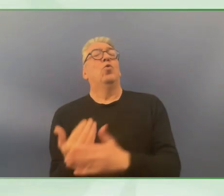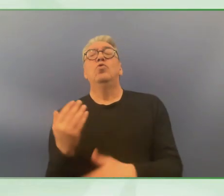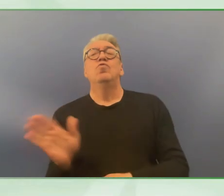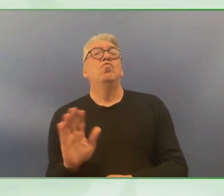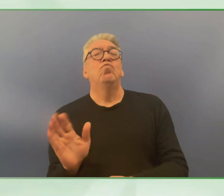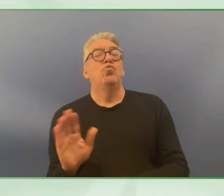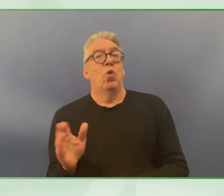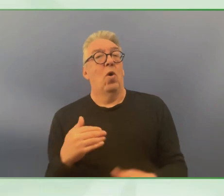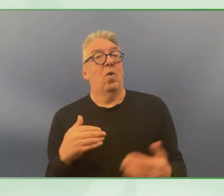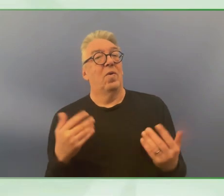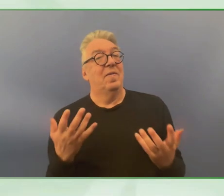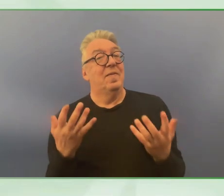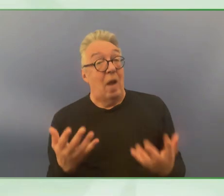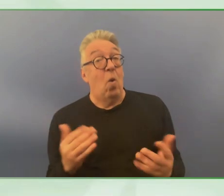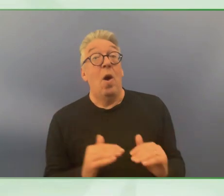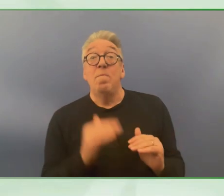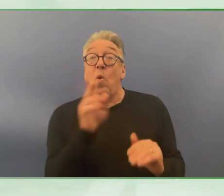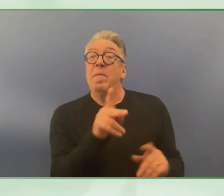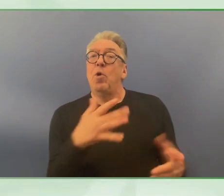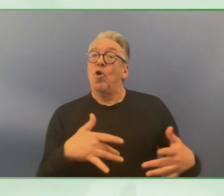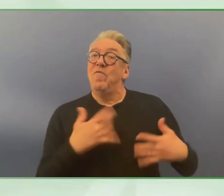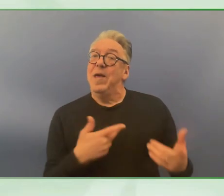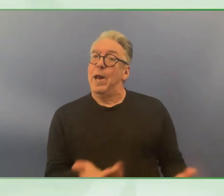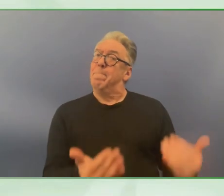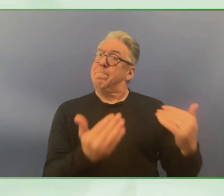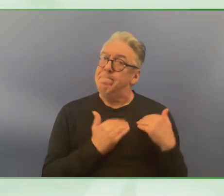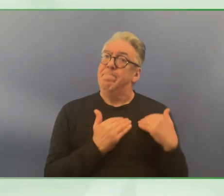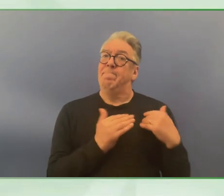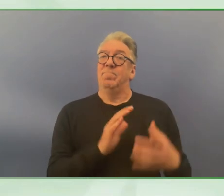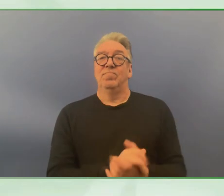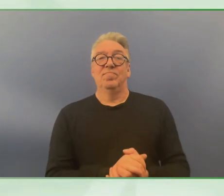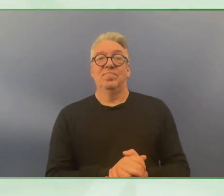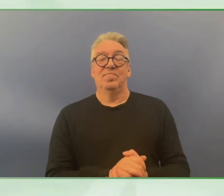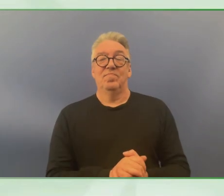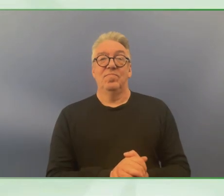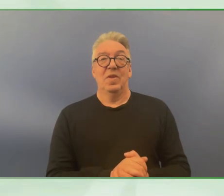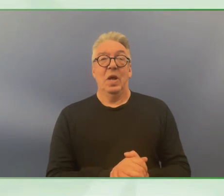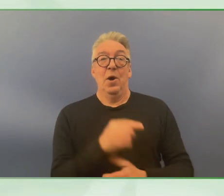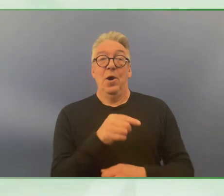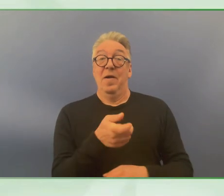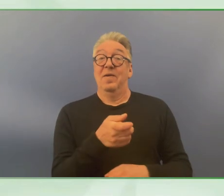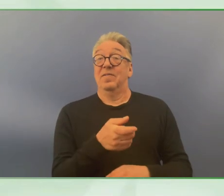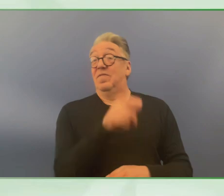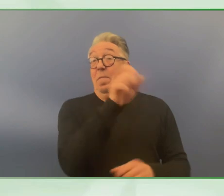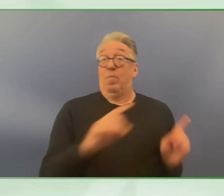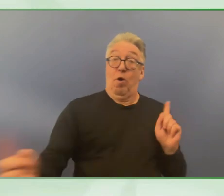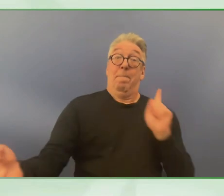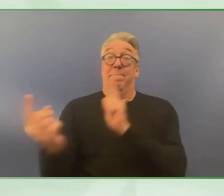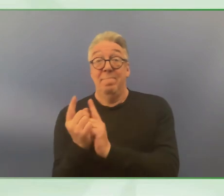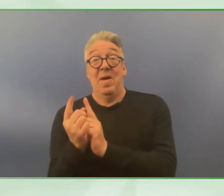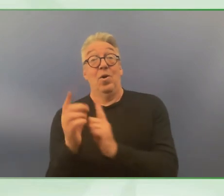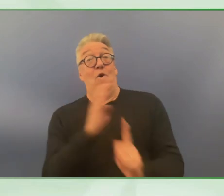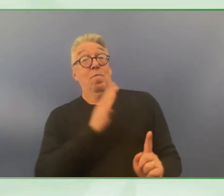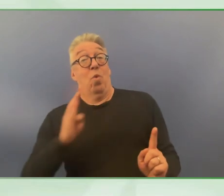ownership, because when you actually come in front of the, the board and also in front of our CEO